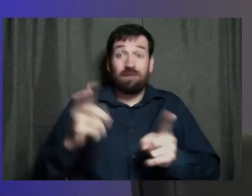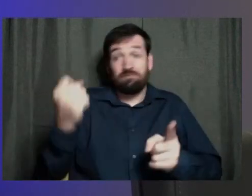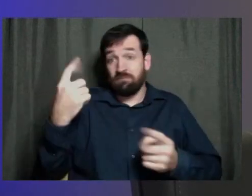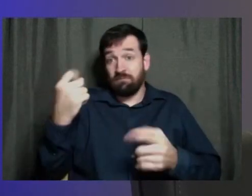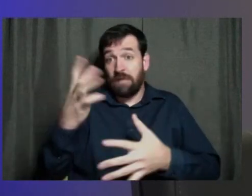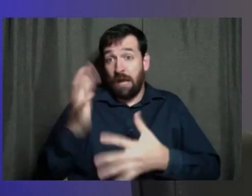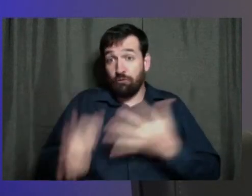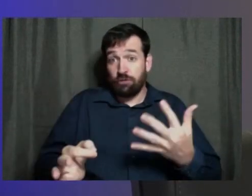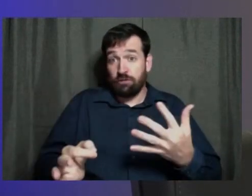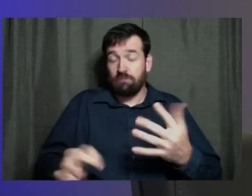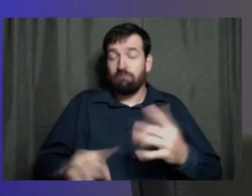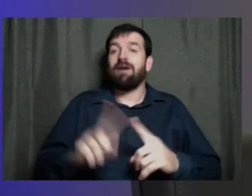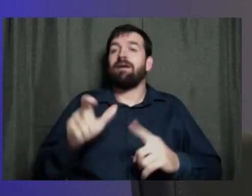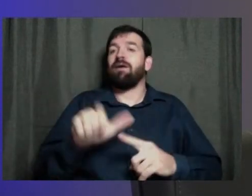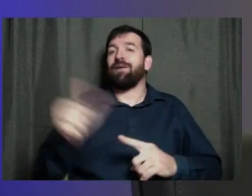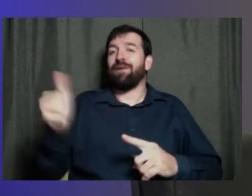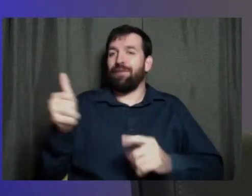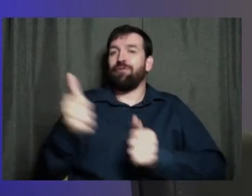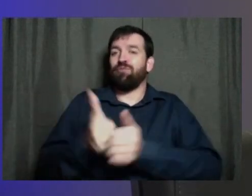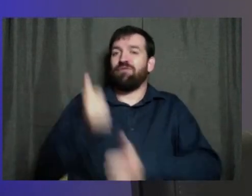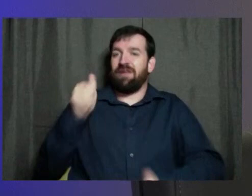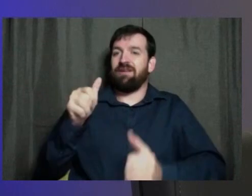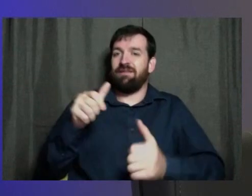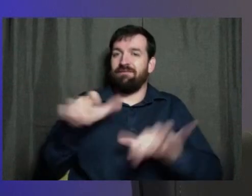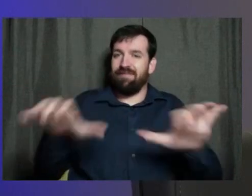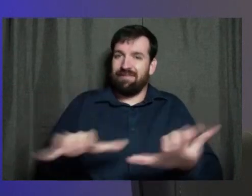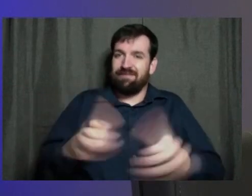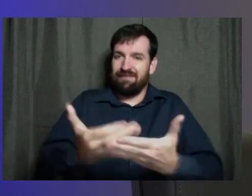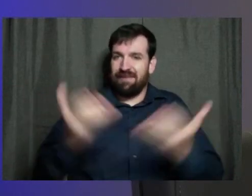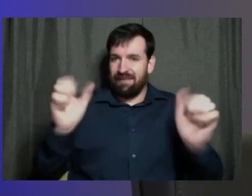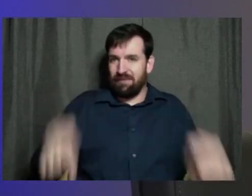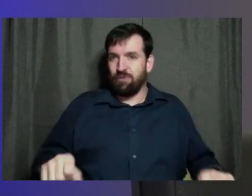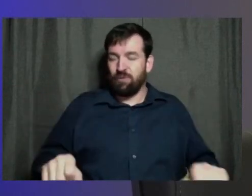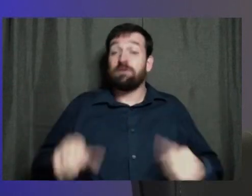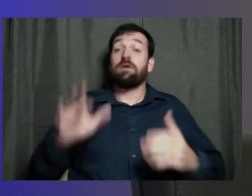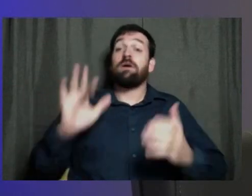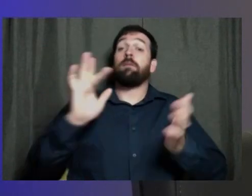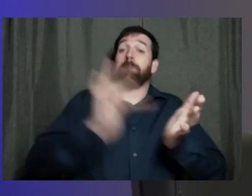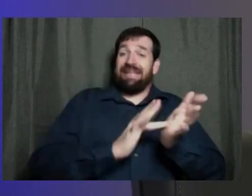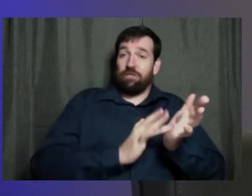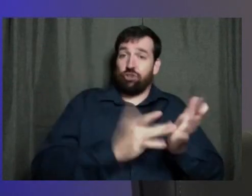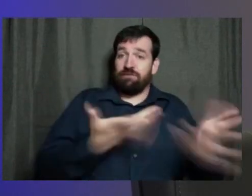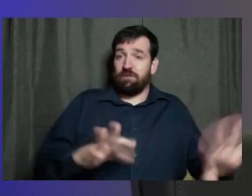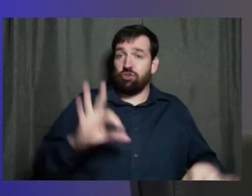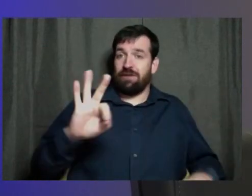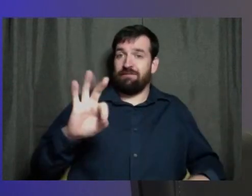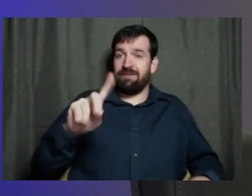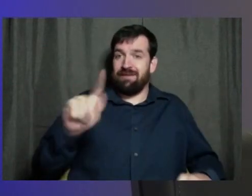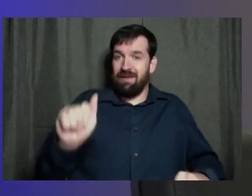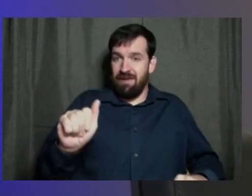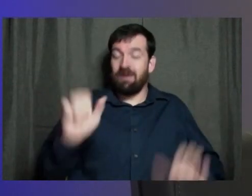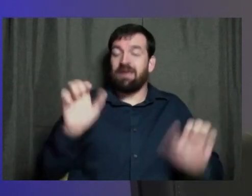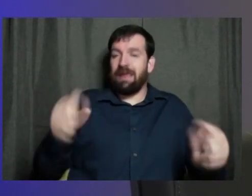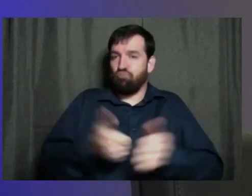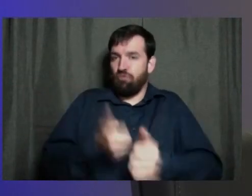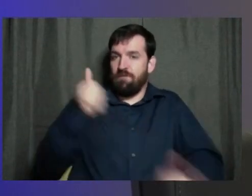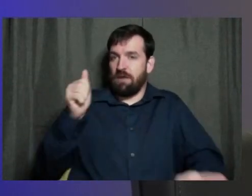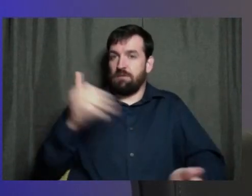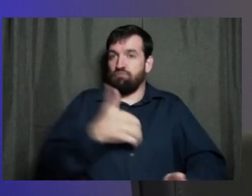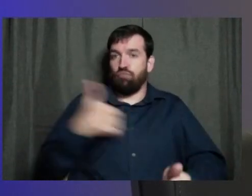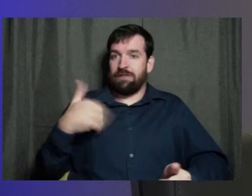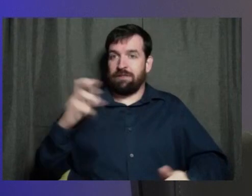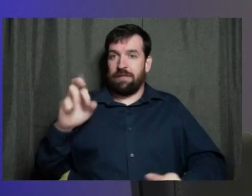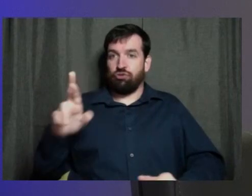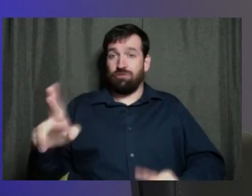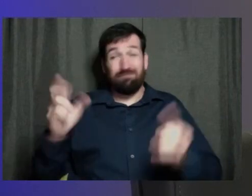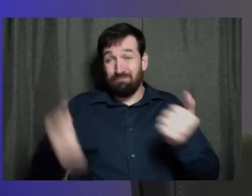lots of other preventative strategies we can take. We have medications which are FDA approved for the prevention of breast cancer. Very few people know that.